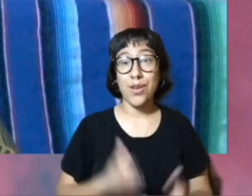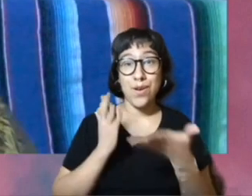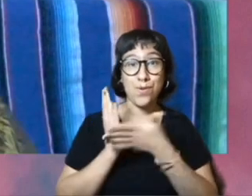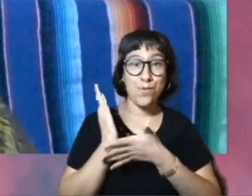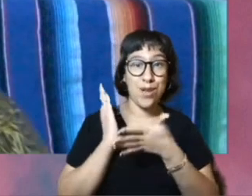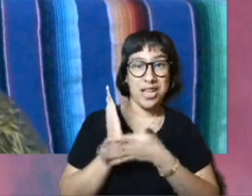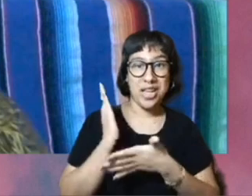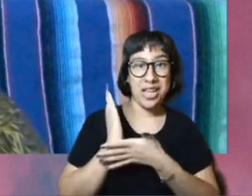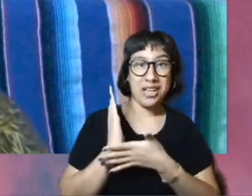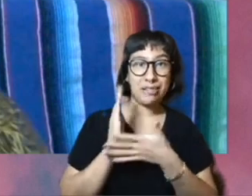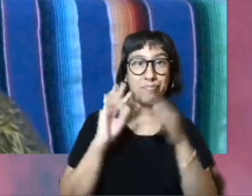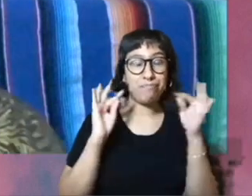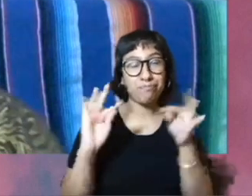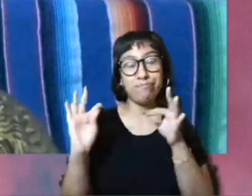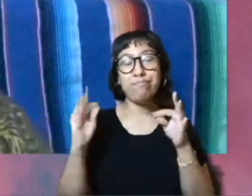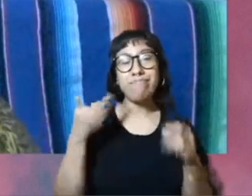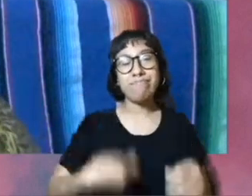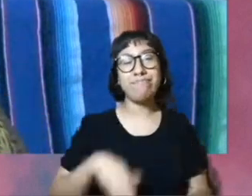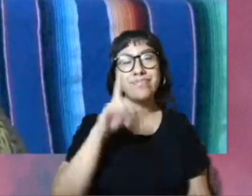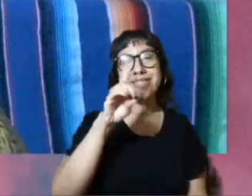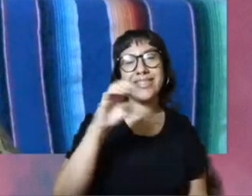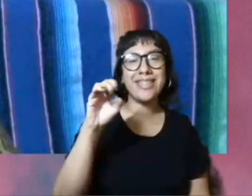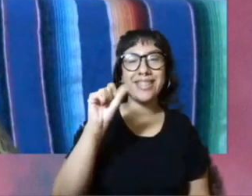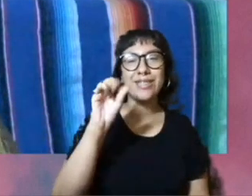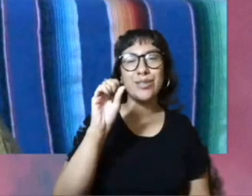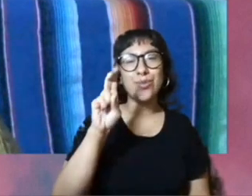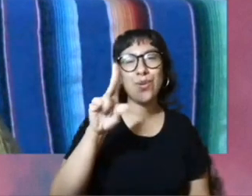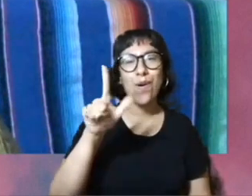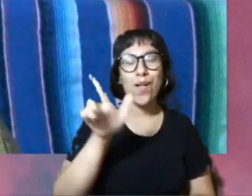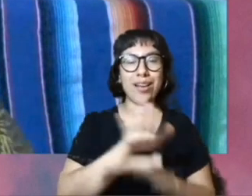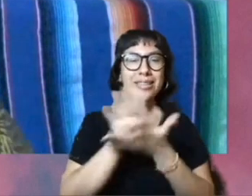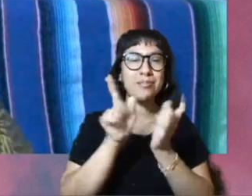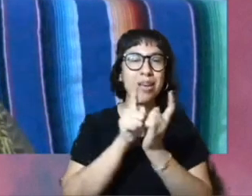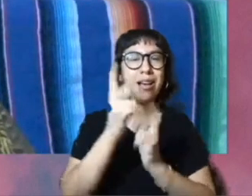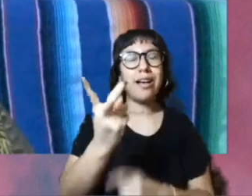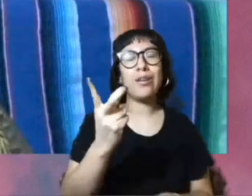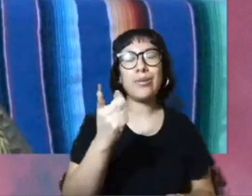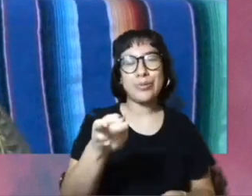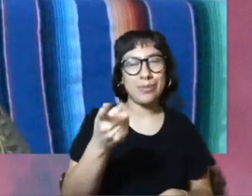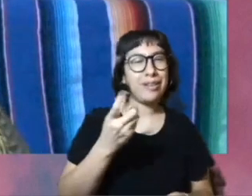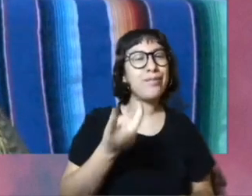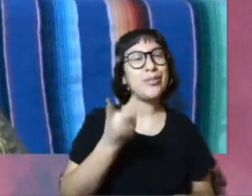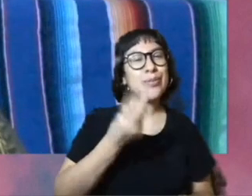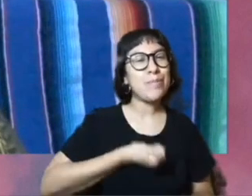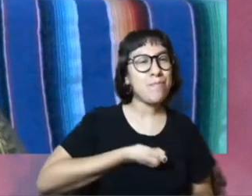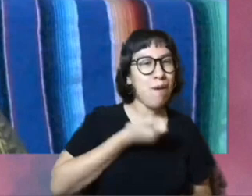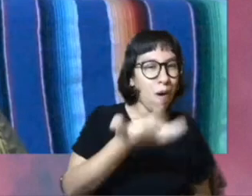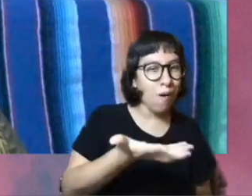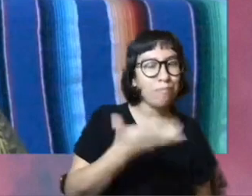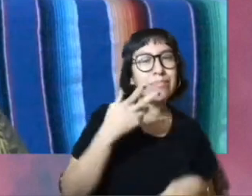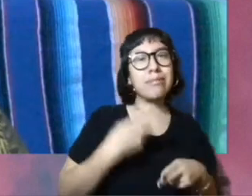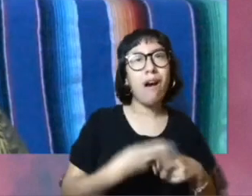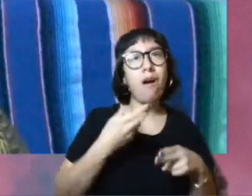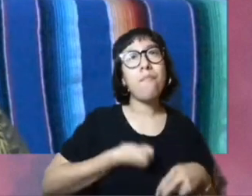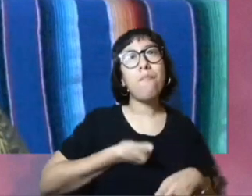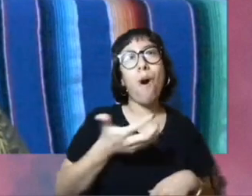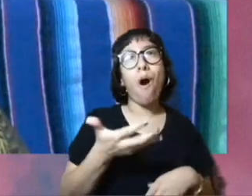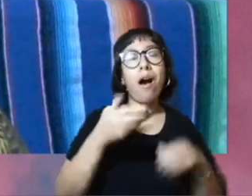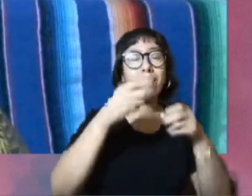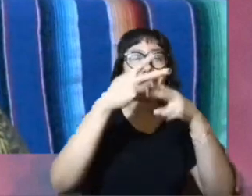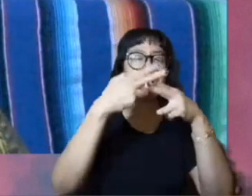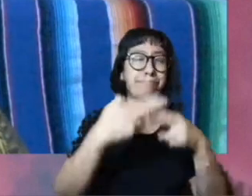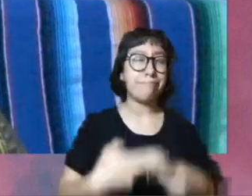everybody. I'm D Soul. Nice to meet you. I have two poems for you tonight. First, which being called Poem of Numerous